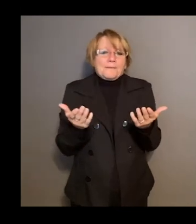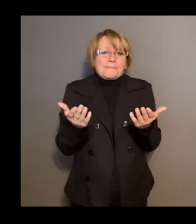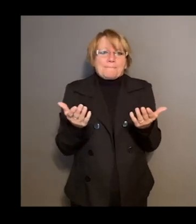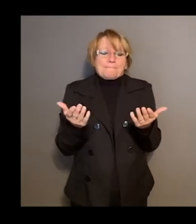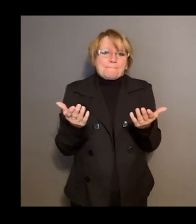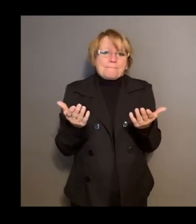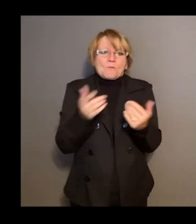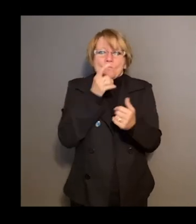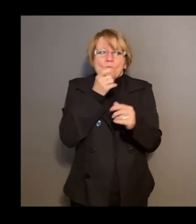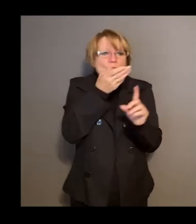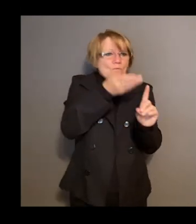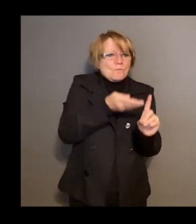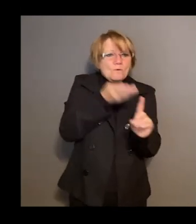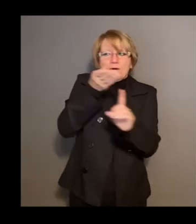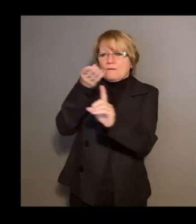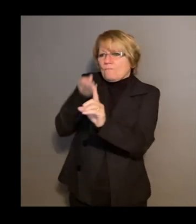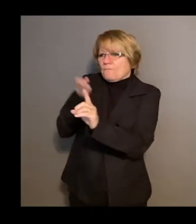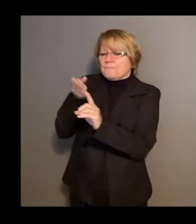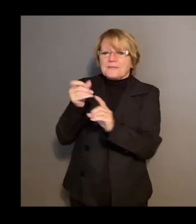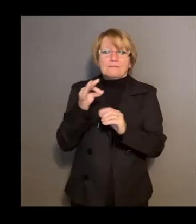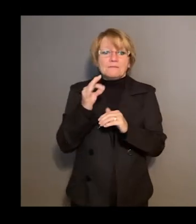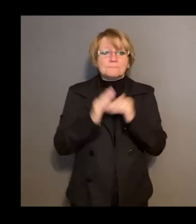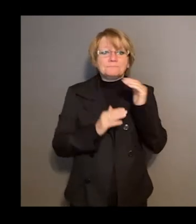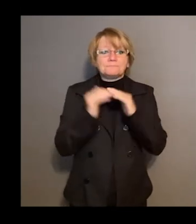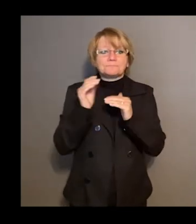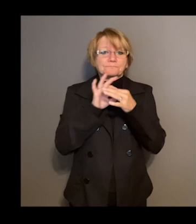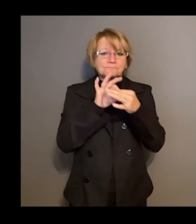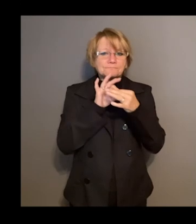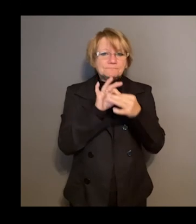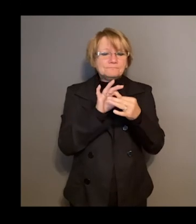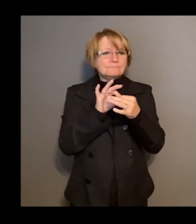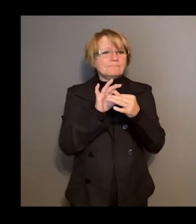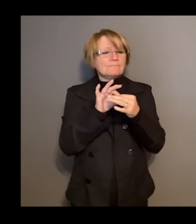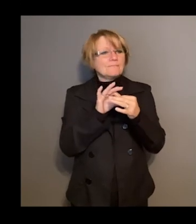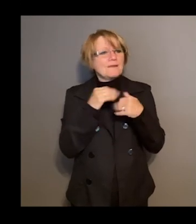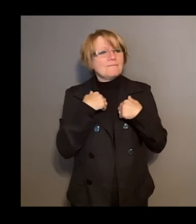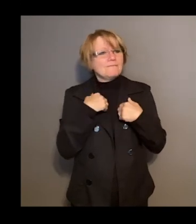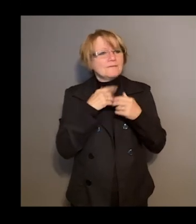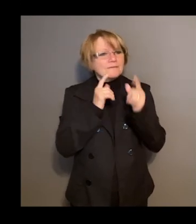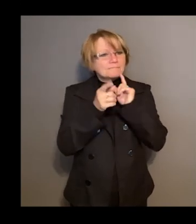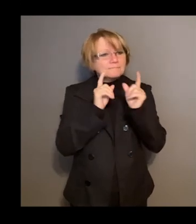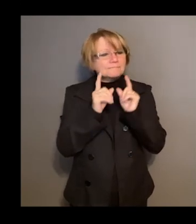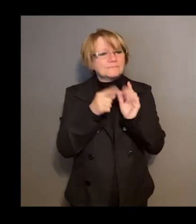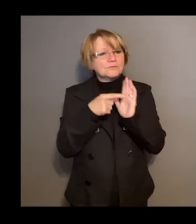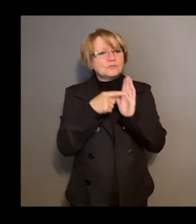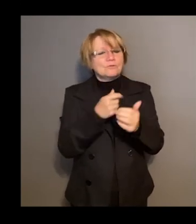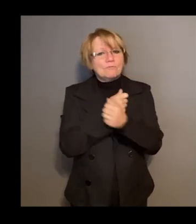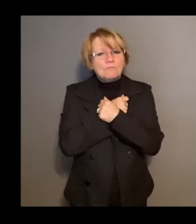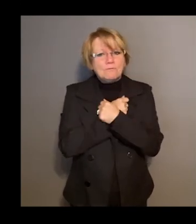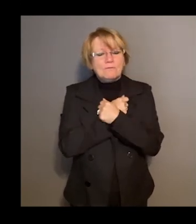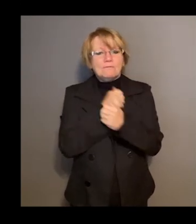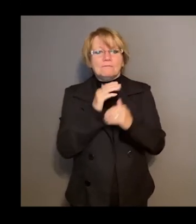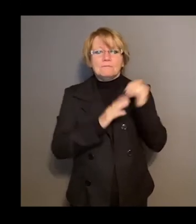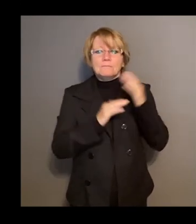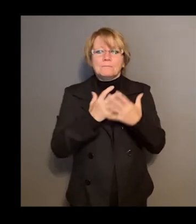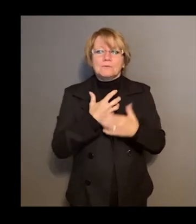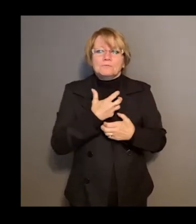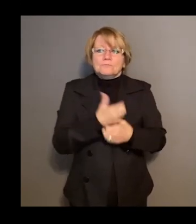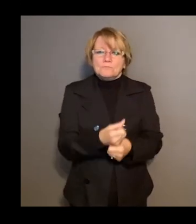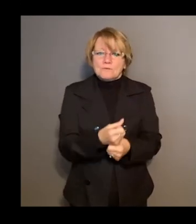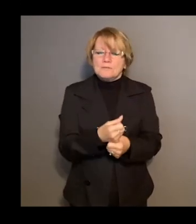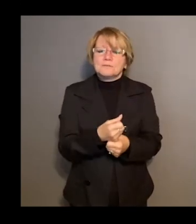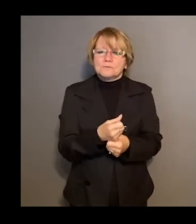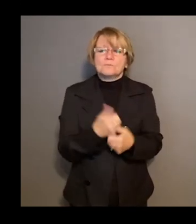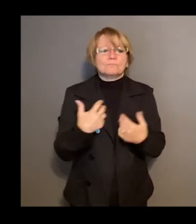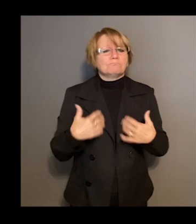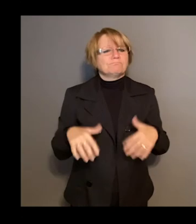matter who you are. If you build that relationship, have those conversations, show love, show build trust, those